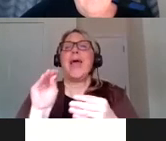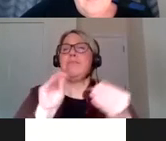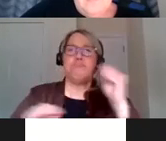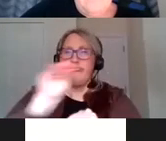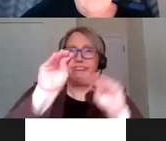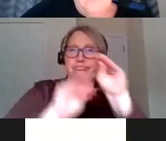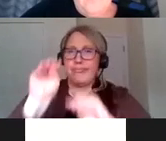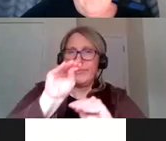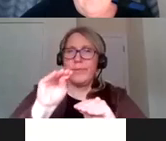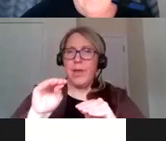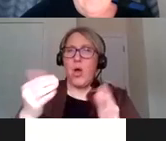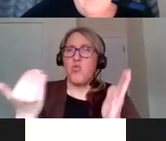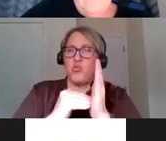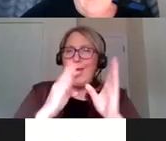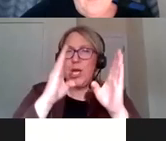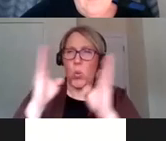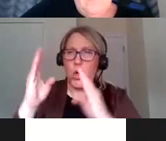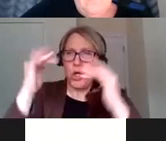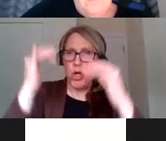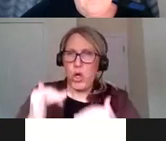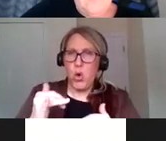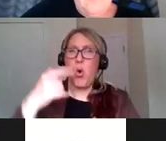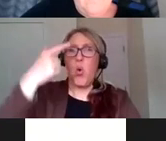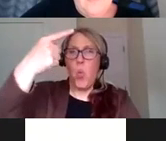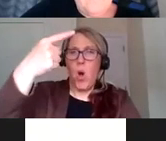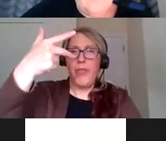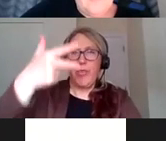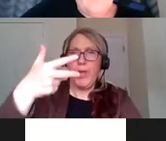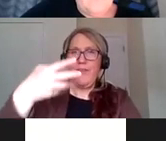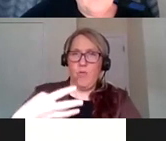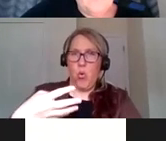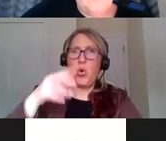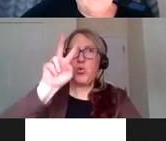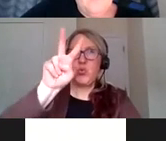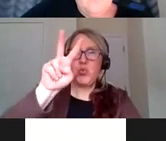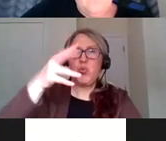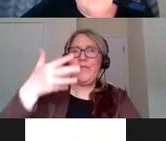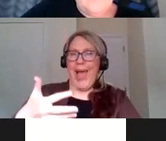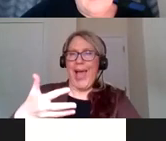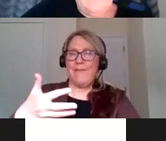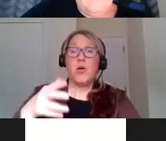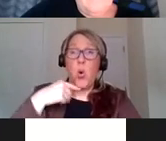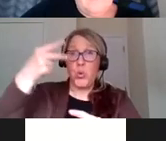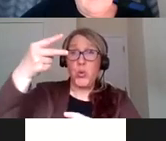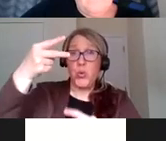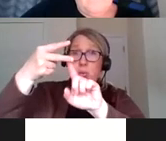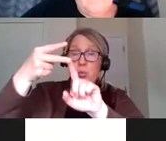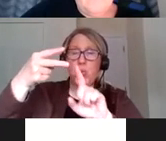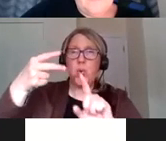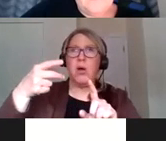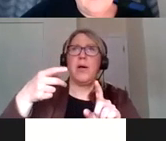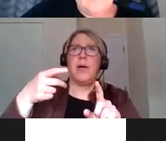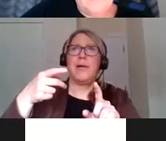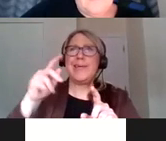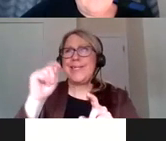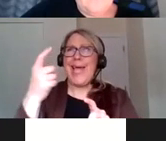now I'm going 1, 3, 4, 2, and 5. So that number 2, which is that